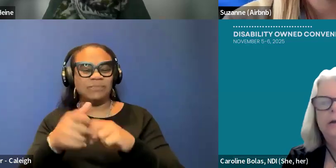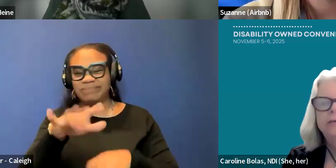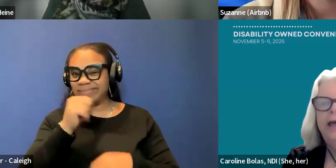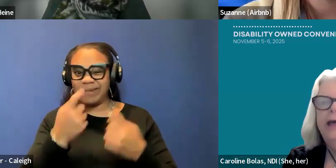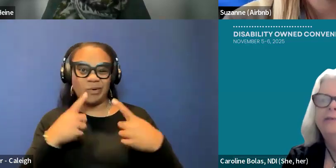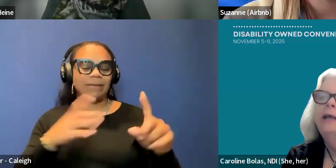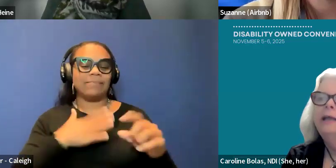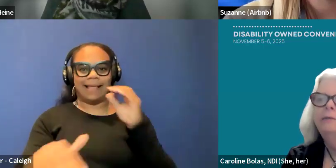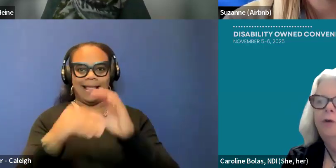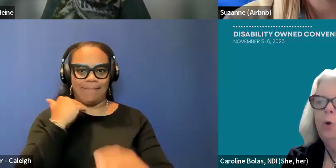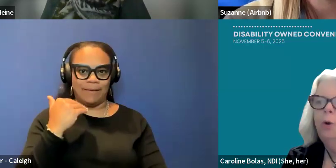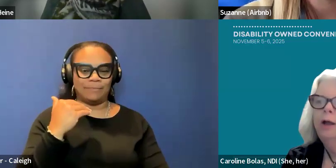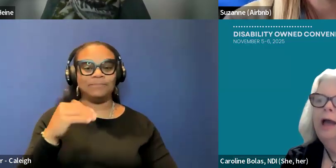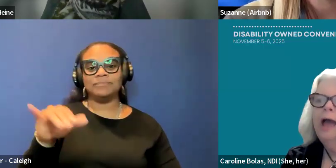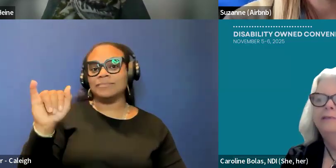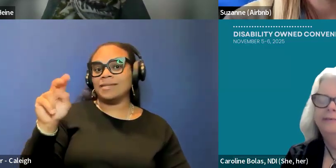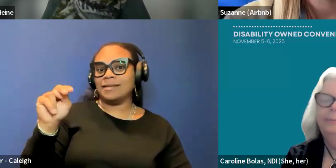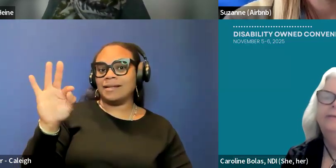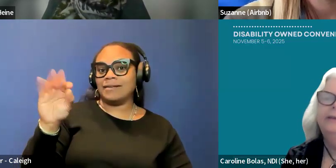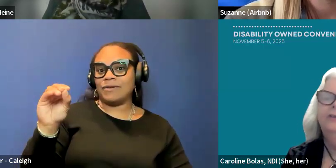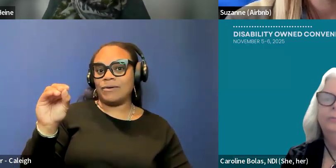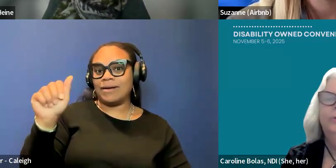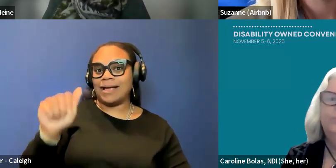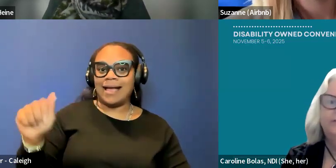please email us at